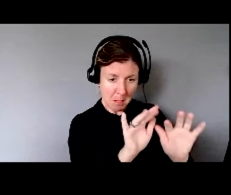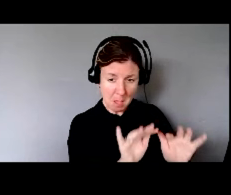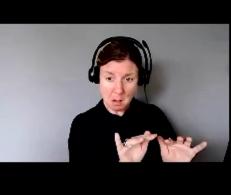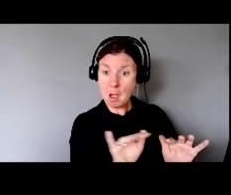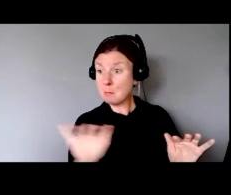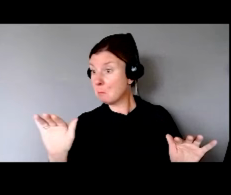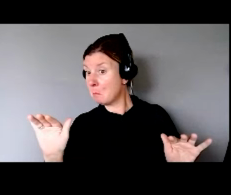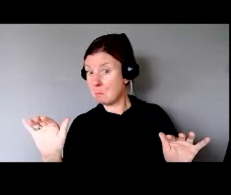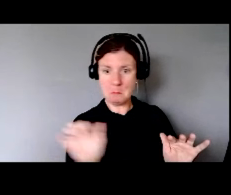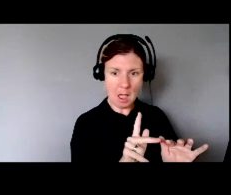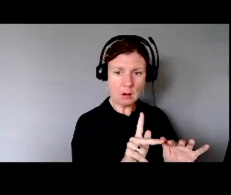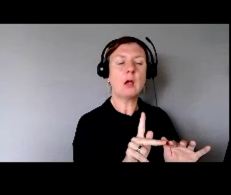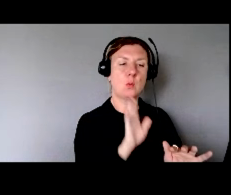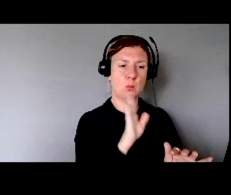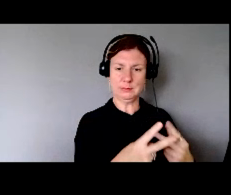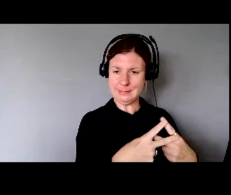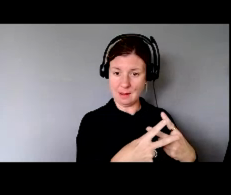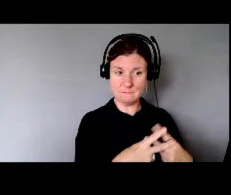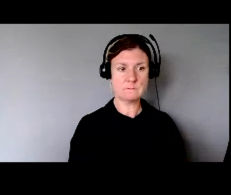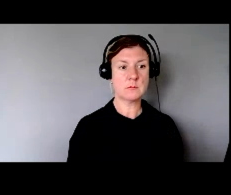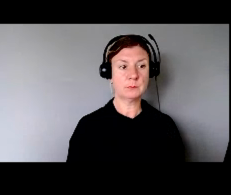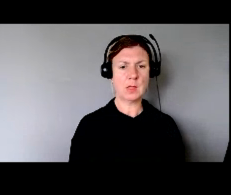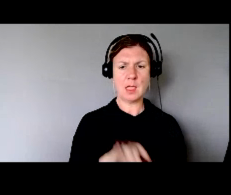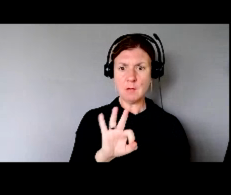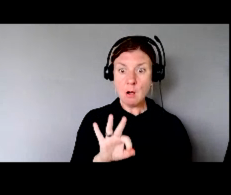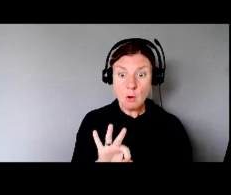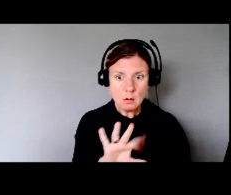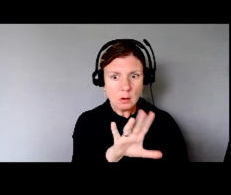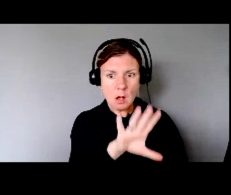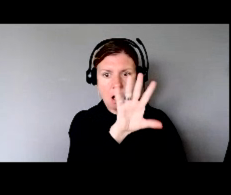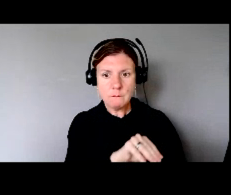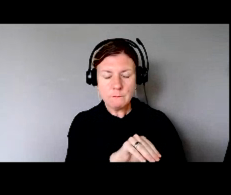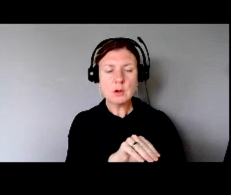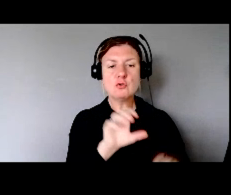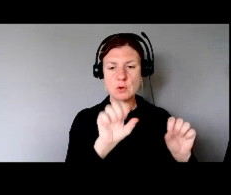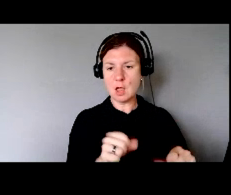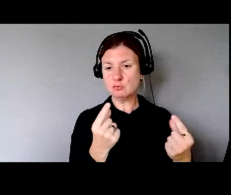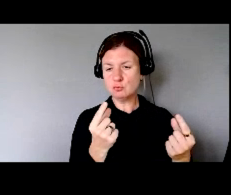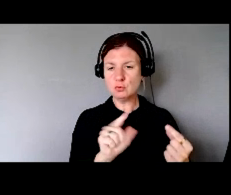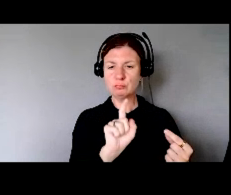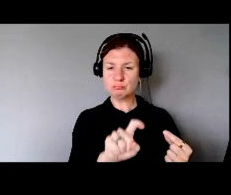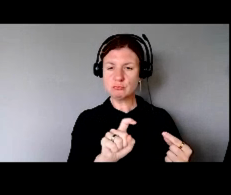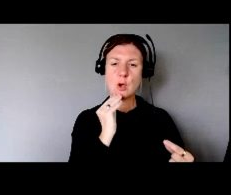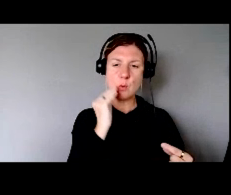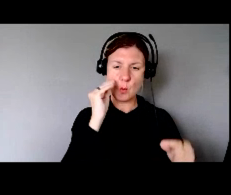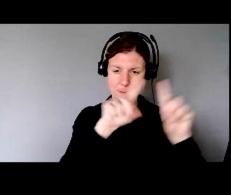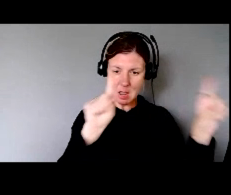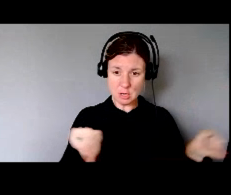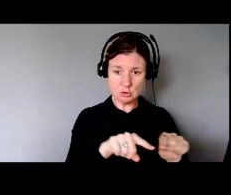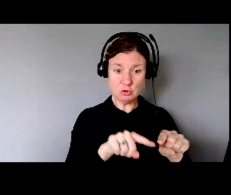later time, you can find it from the home page by scrolling to the bottom of the page,